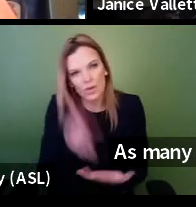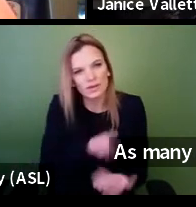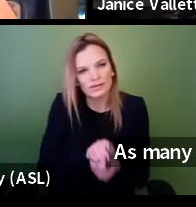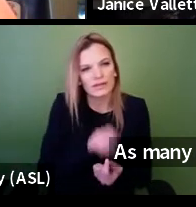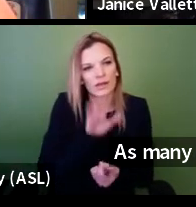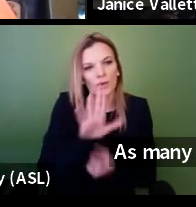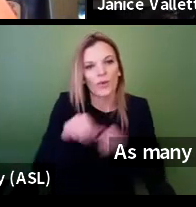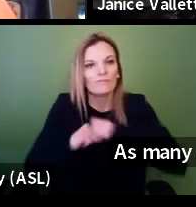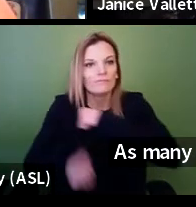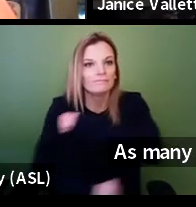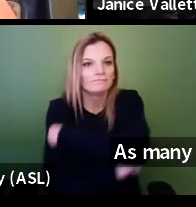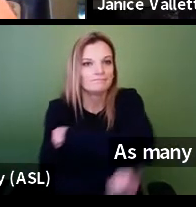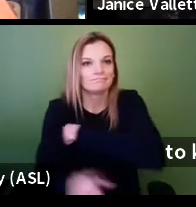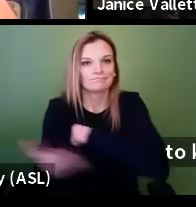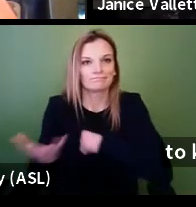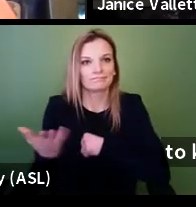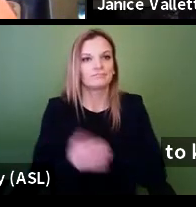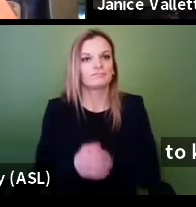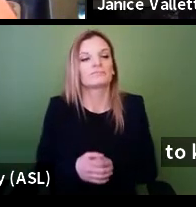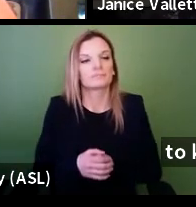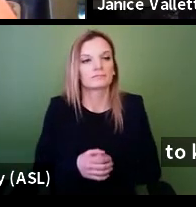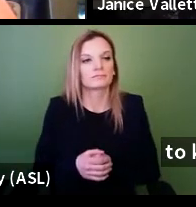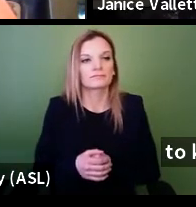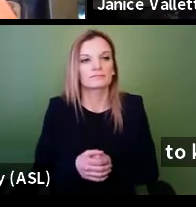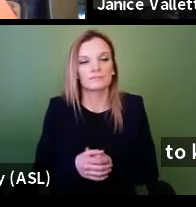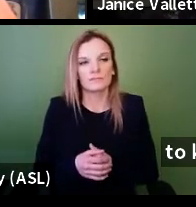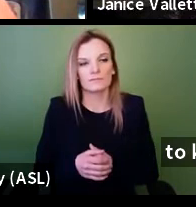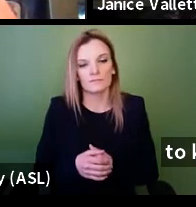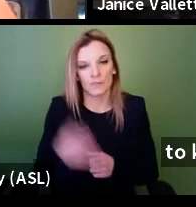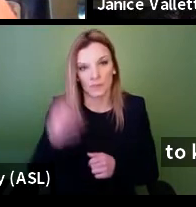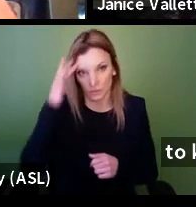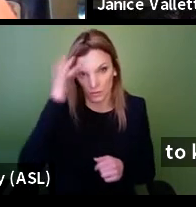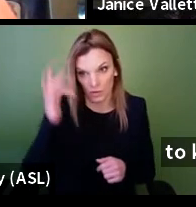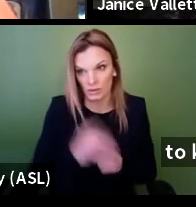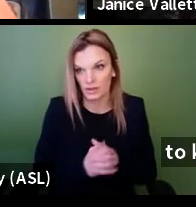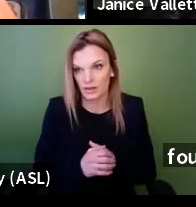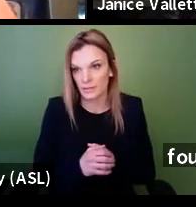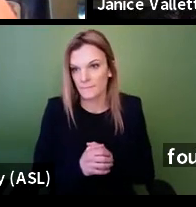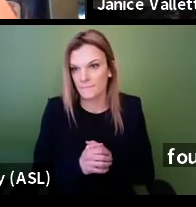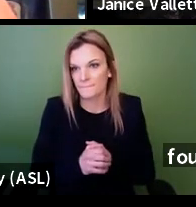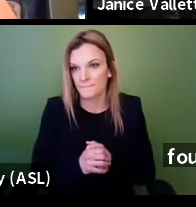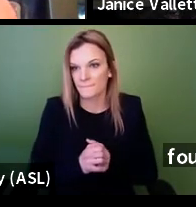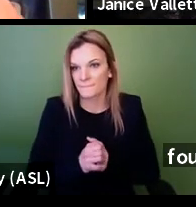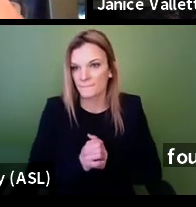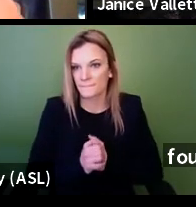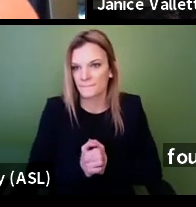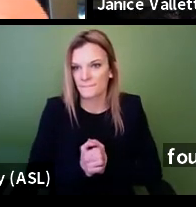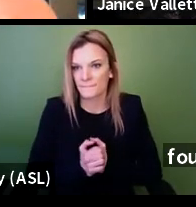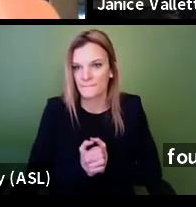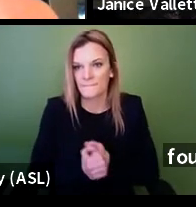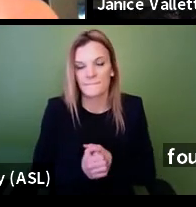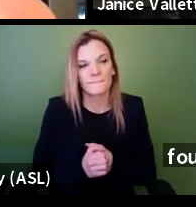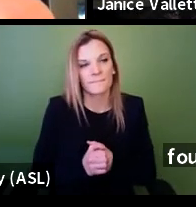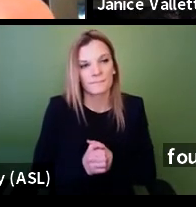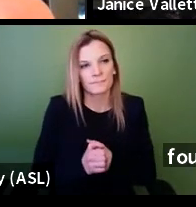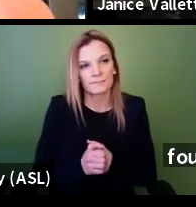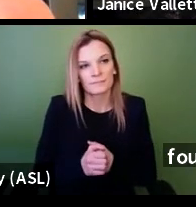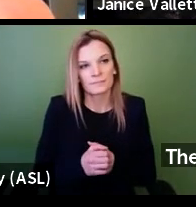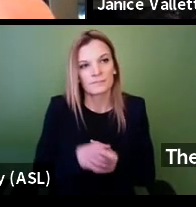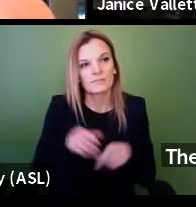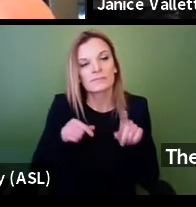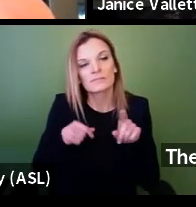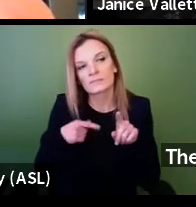foundation for the communications and outreach. The reason behind that was I want the commission to own this communication and